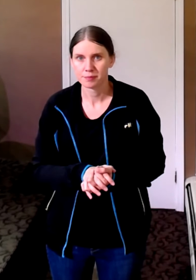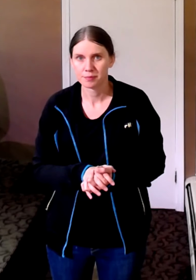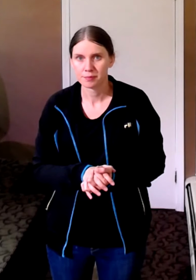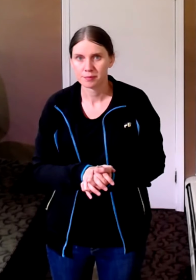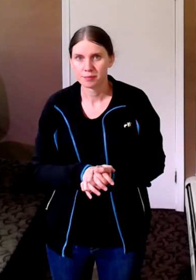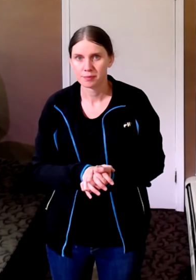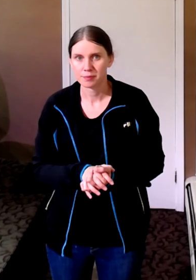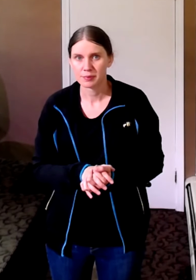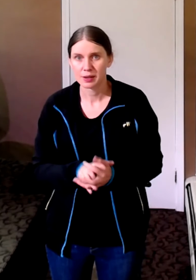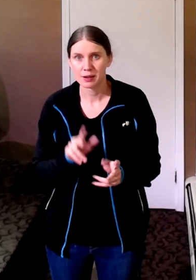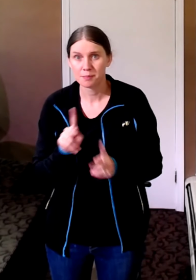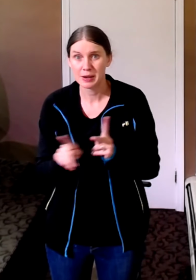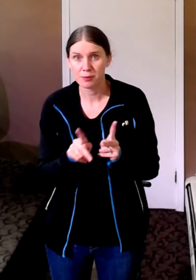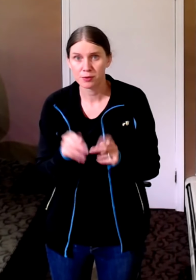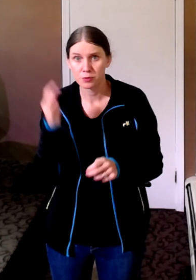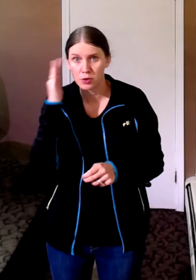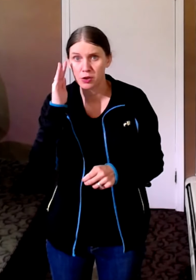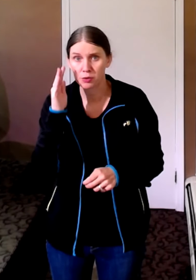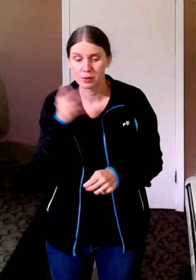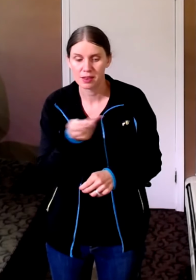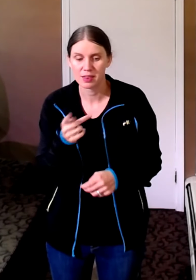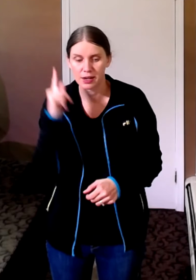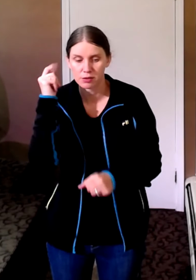For one thing, people knew they could trust him.